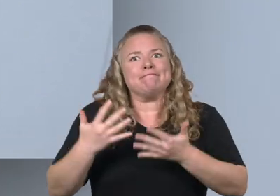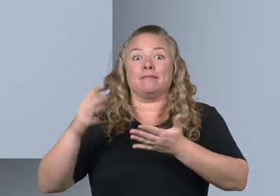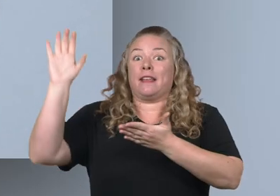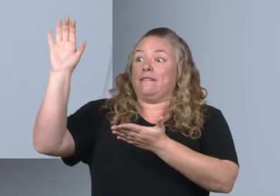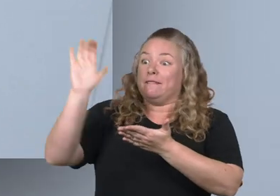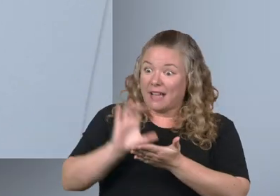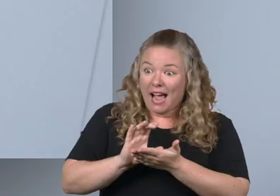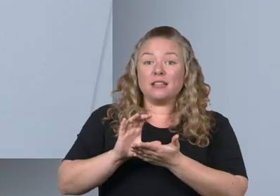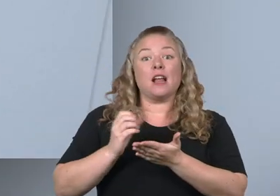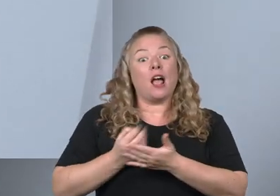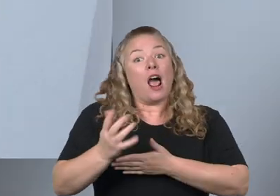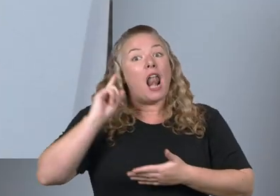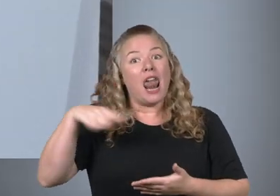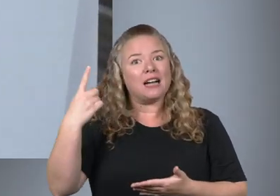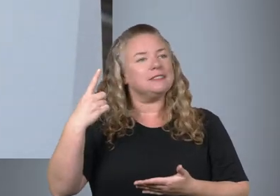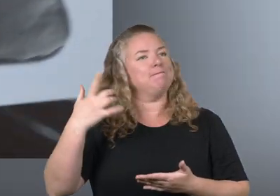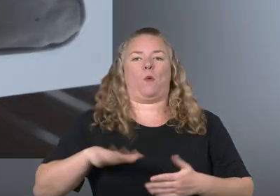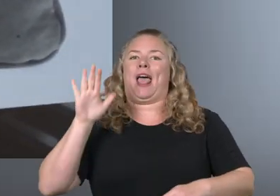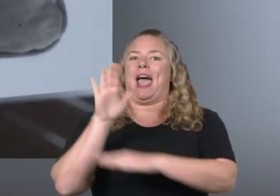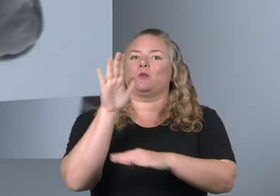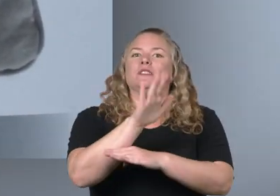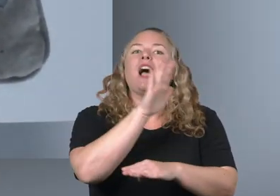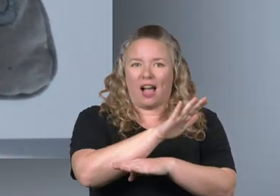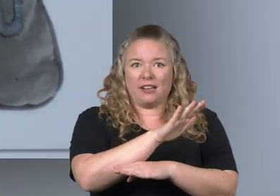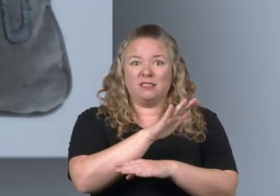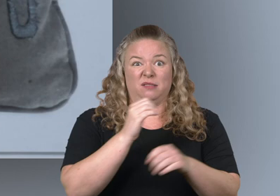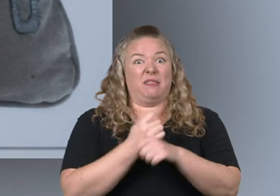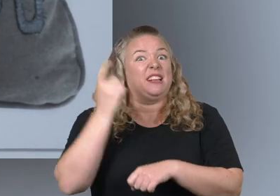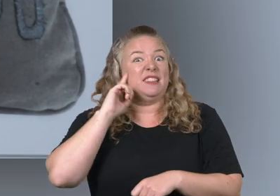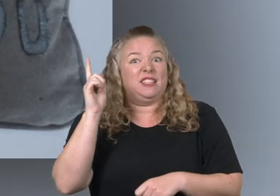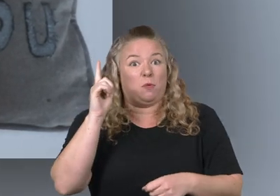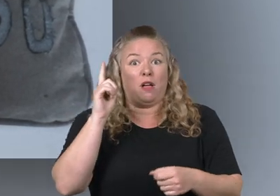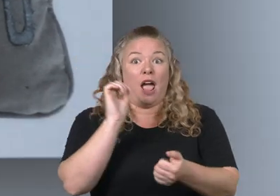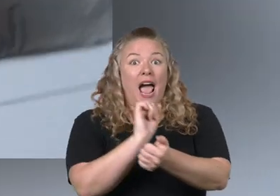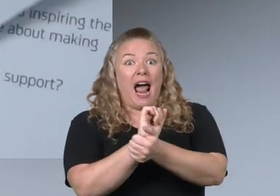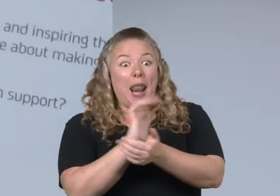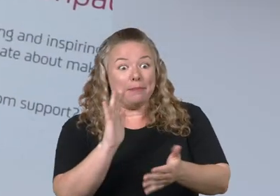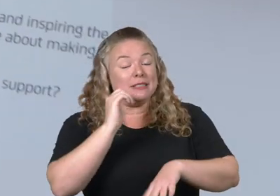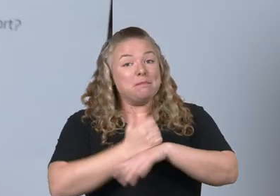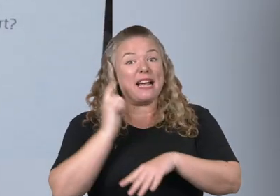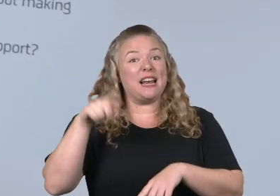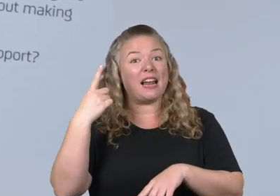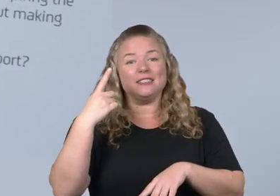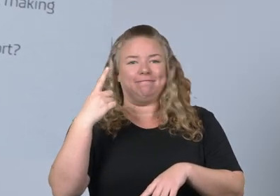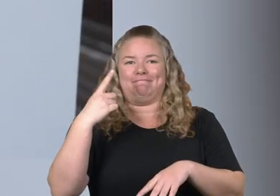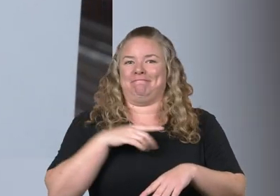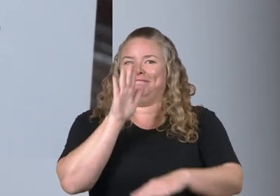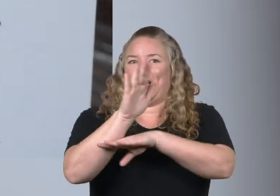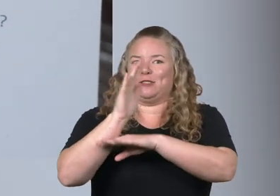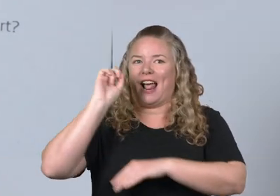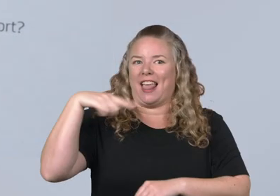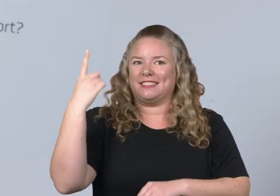fund, to spend more funding outside of London. So it made complete sense for